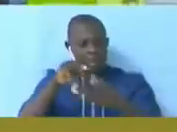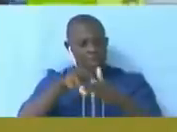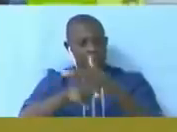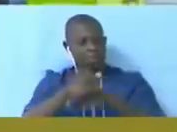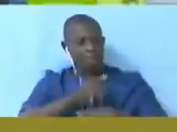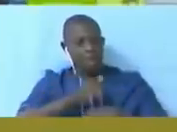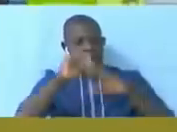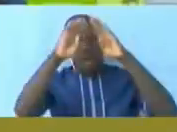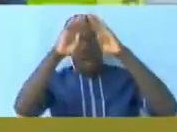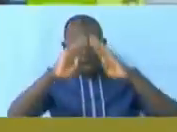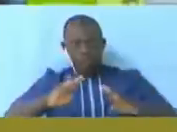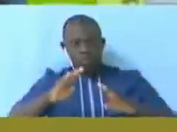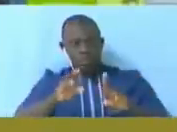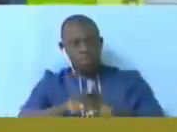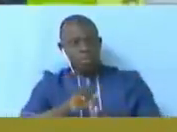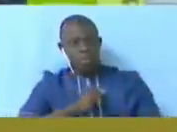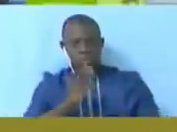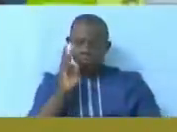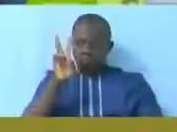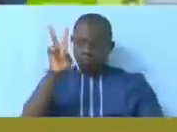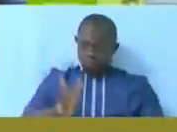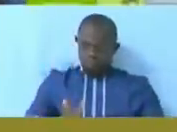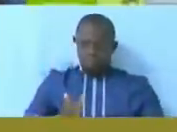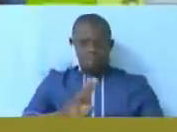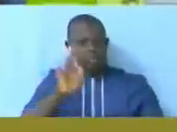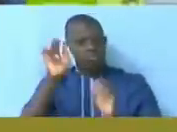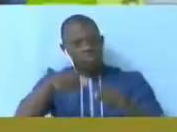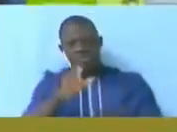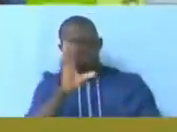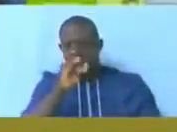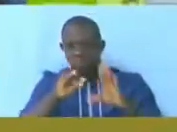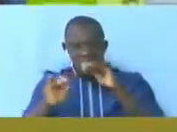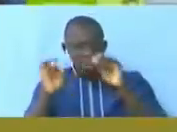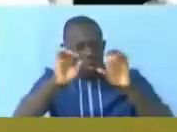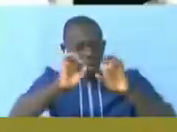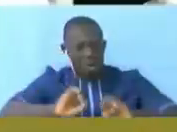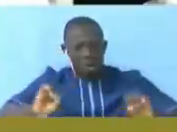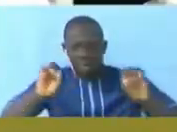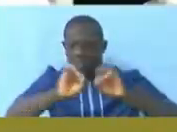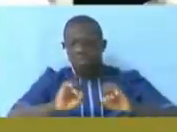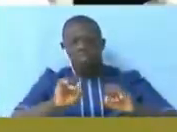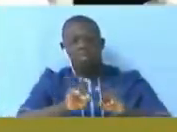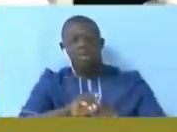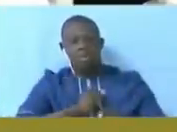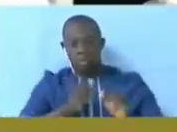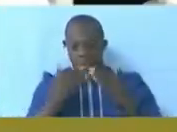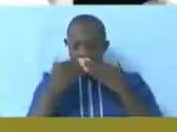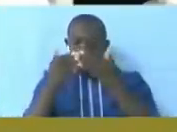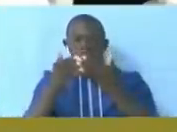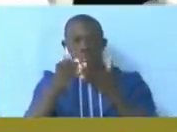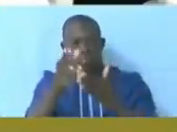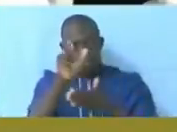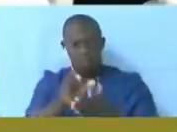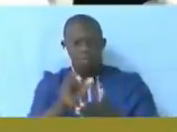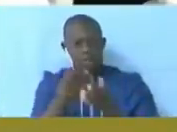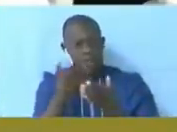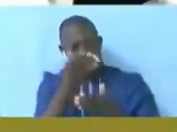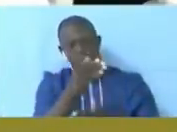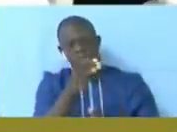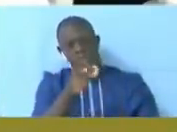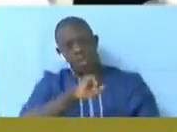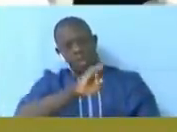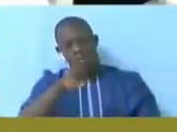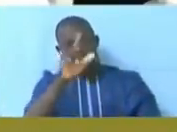He was stunned, he couldn't say anything. I said, just go and convey that message. Mbesiri na salo le kono utumo. Babiri nga nyin kuma kang ulufaye, nkaye